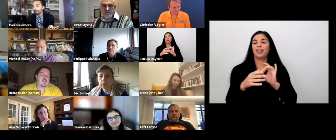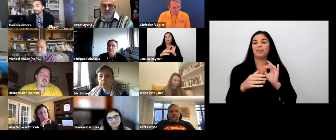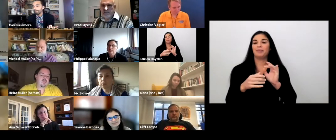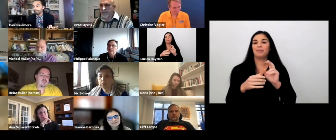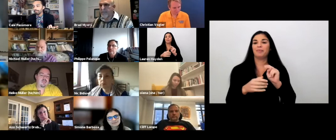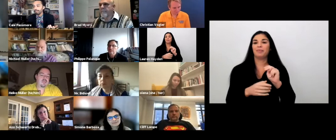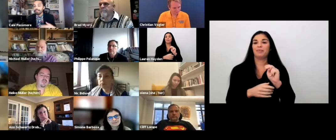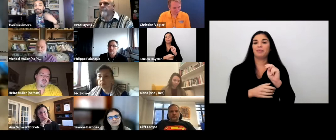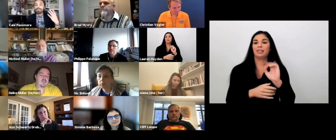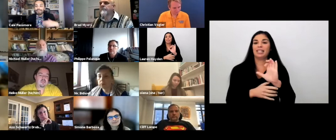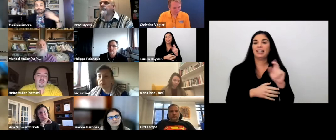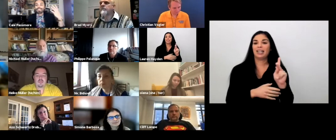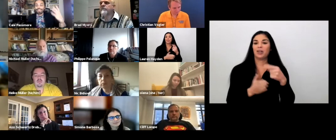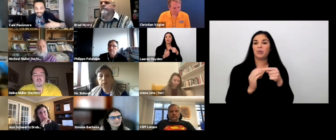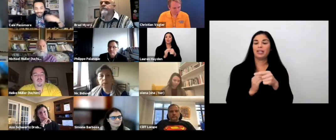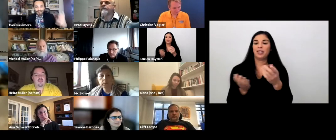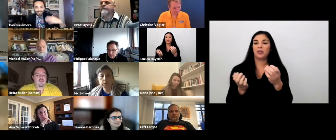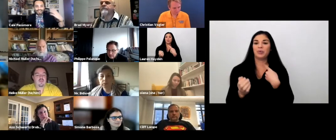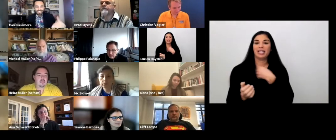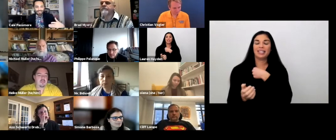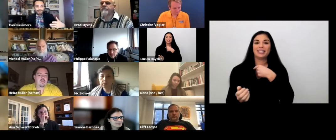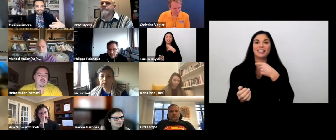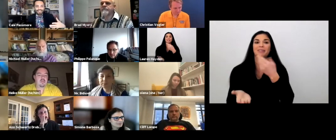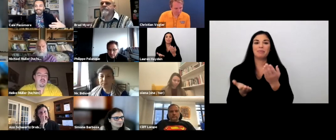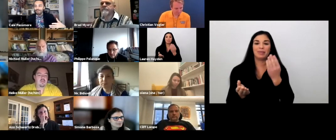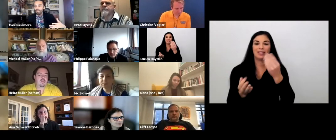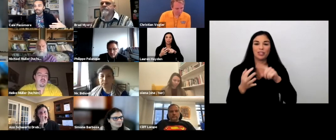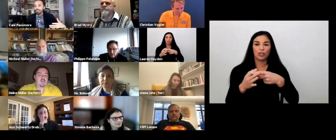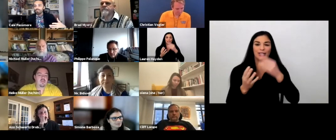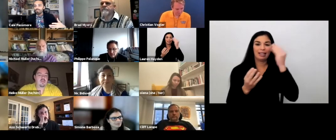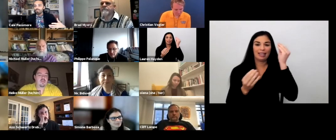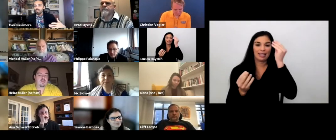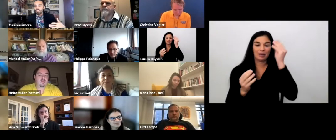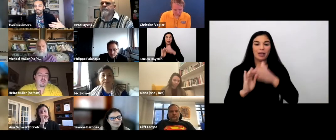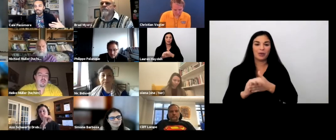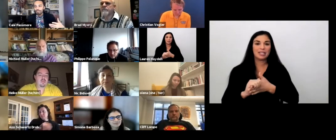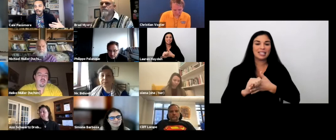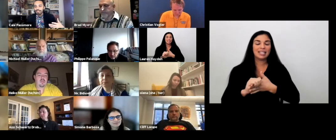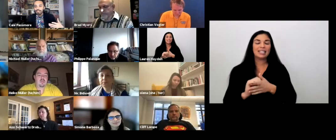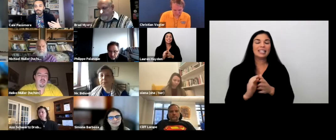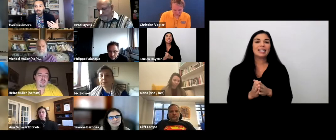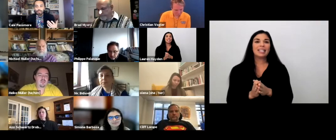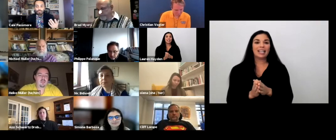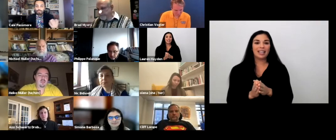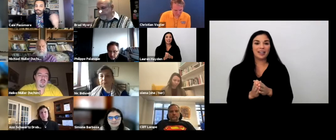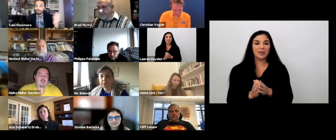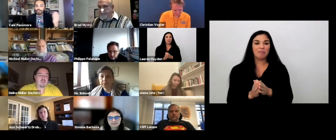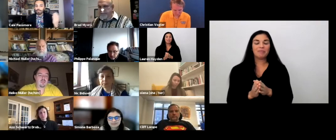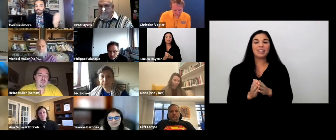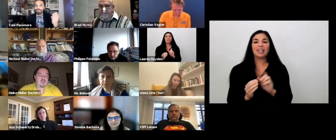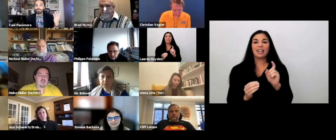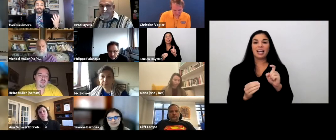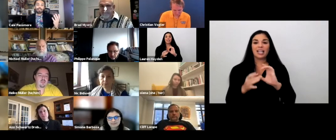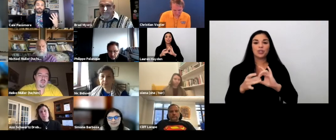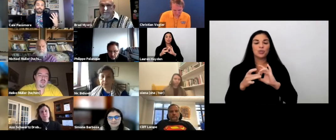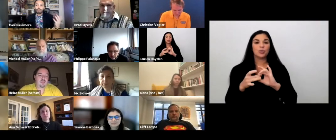Nick Bidwell wanted us to at least be able to think about at this meeting, which has to do with these intersections